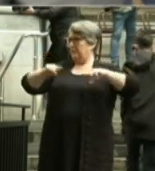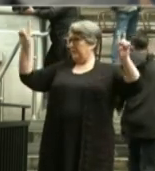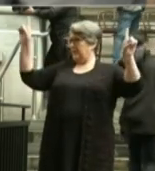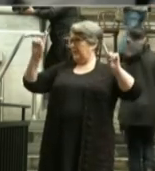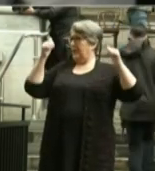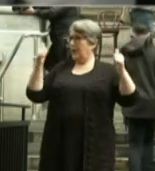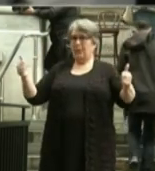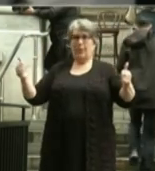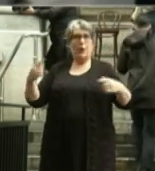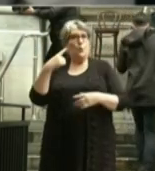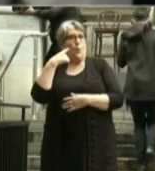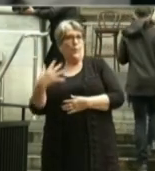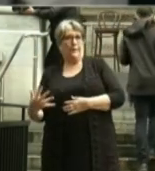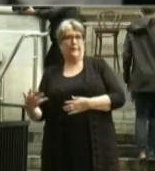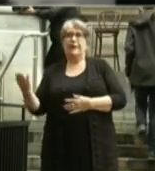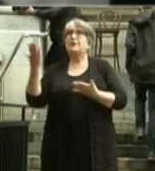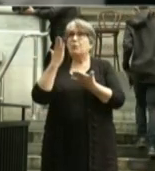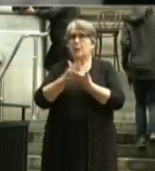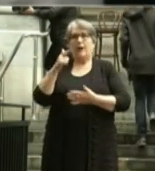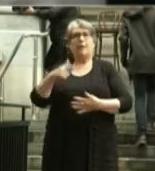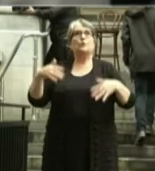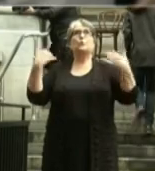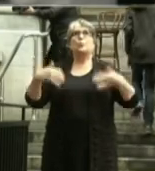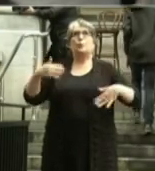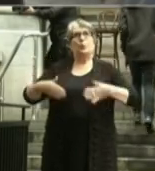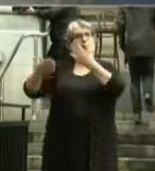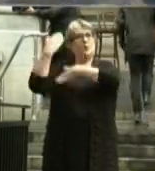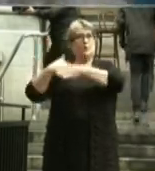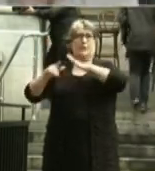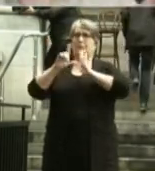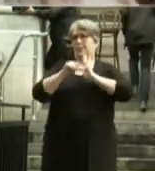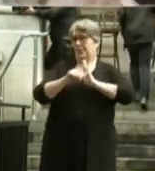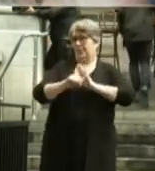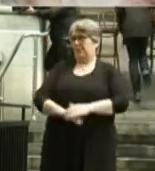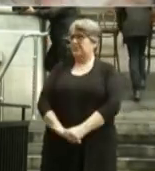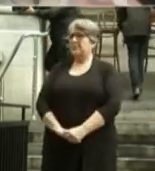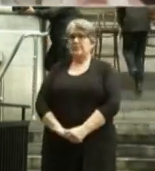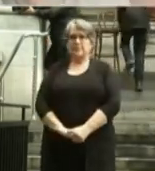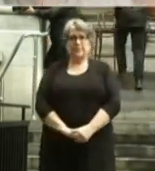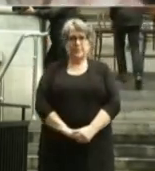today to witness this historic occasion.